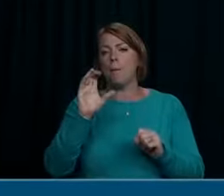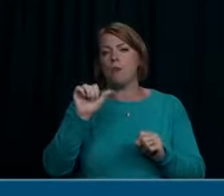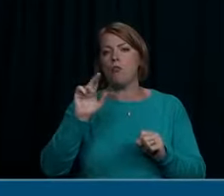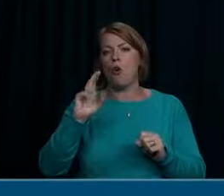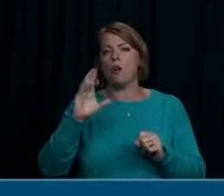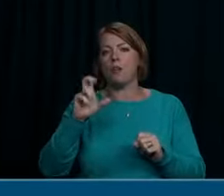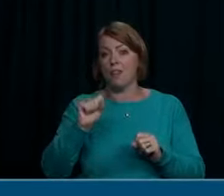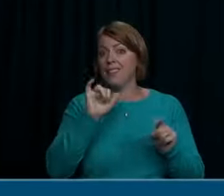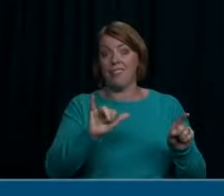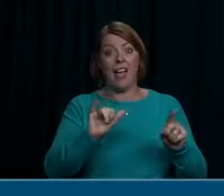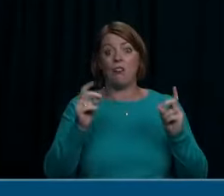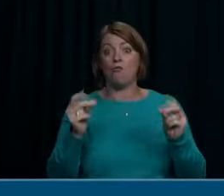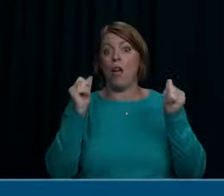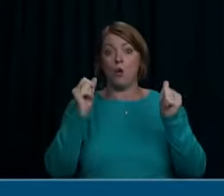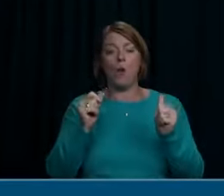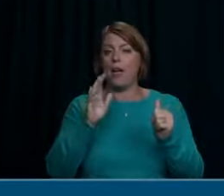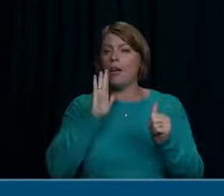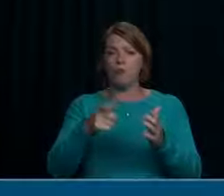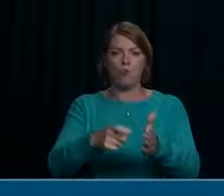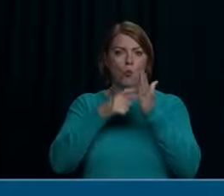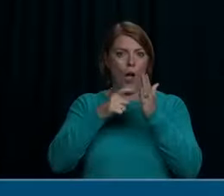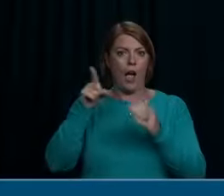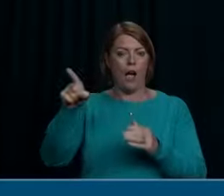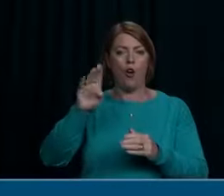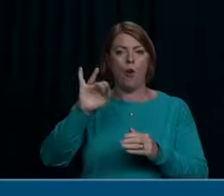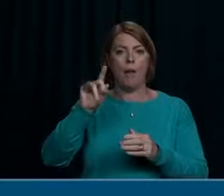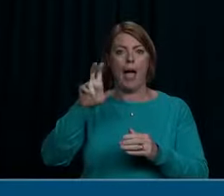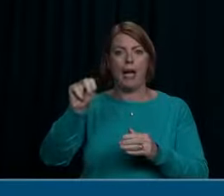right off the bat required the Biden administration